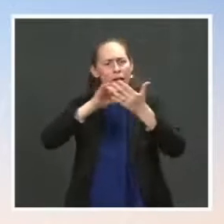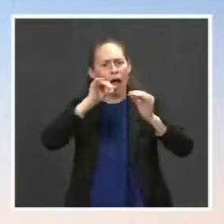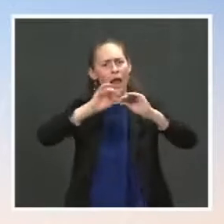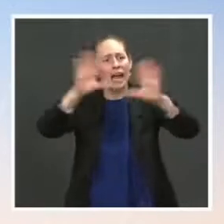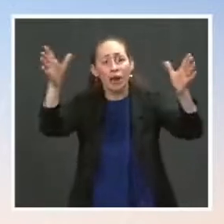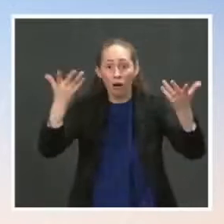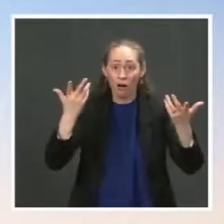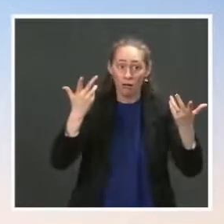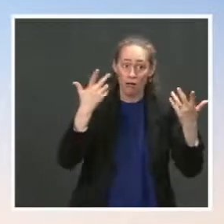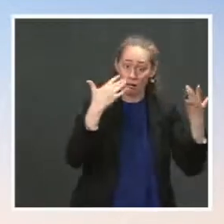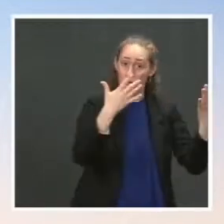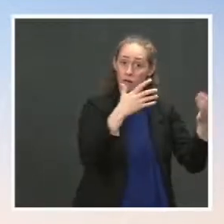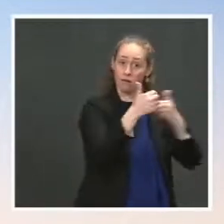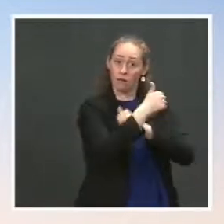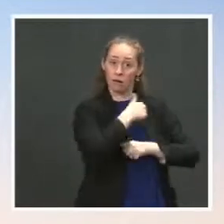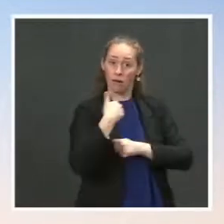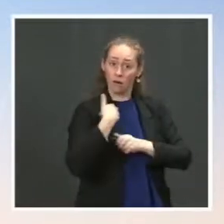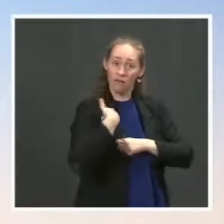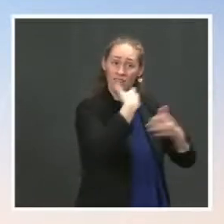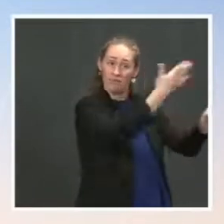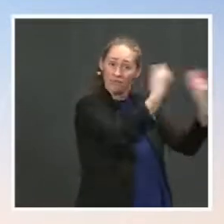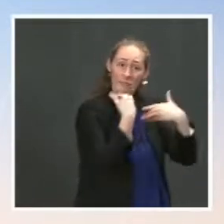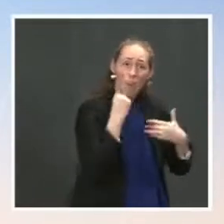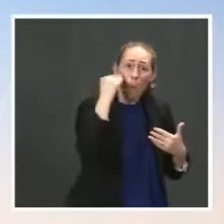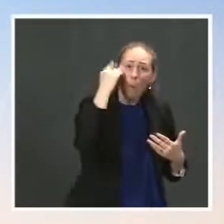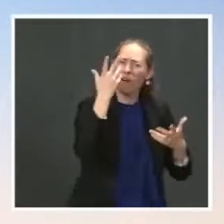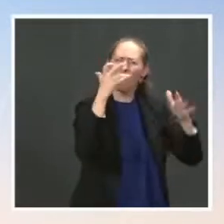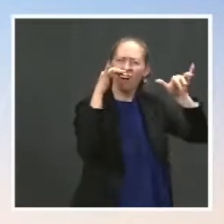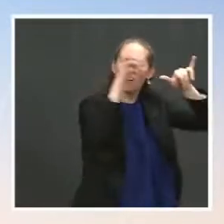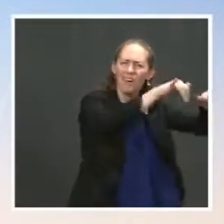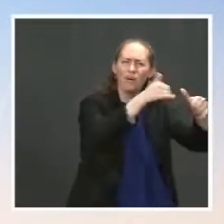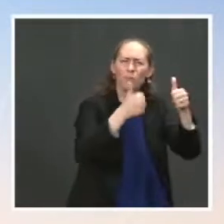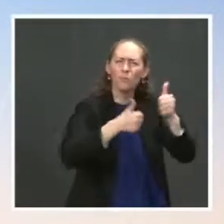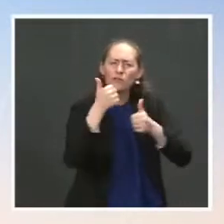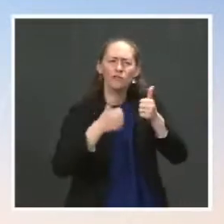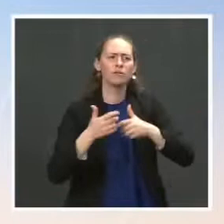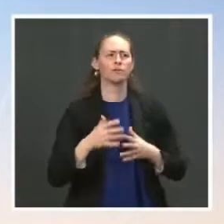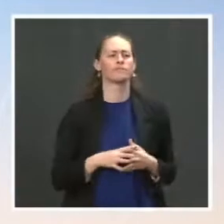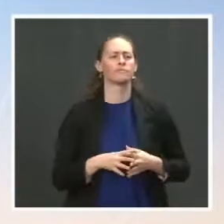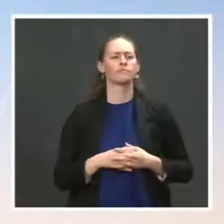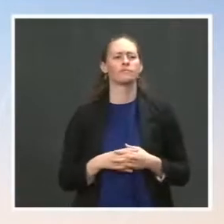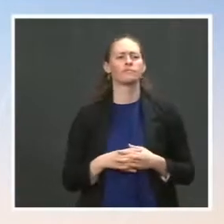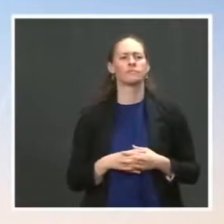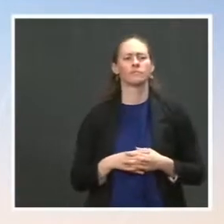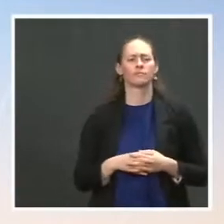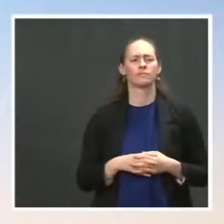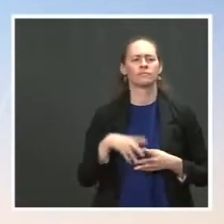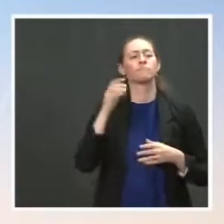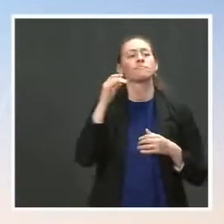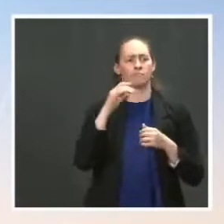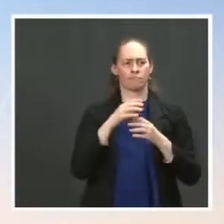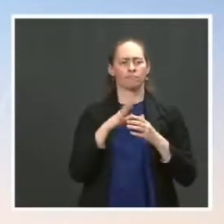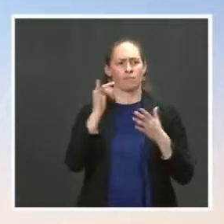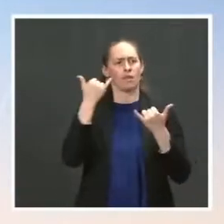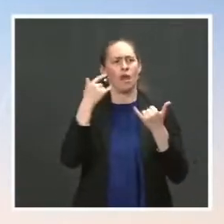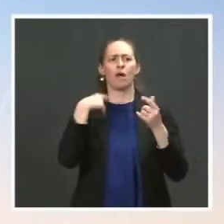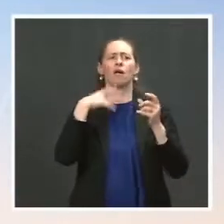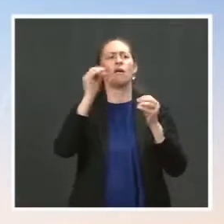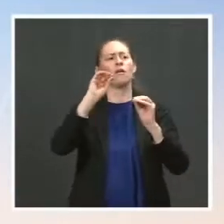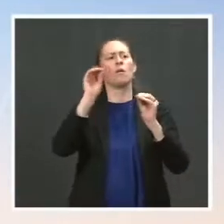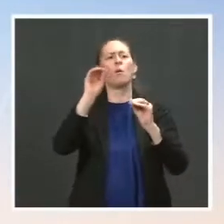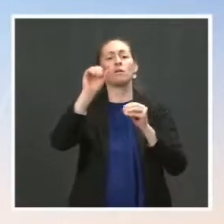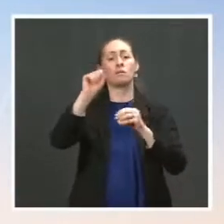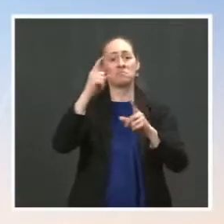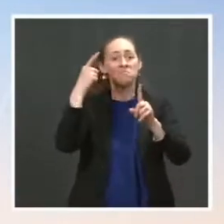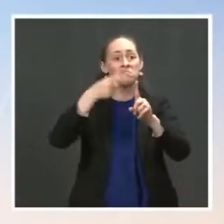are leaving or not? Well, I know there was a report with unnamed sources, so we don't know who those sources are, of course, which I know is typically frustrating to